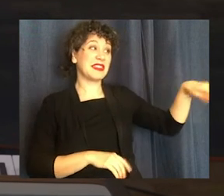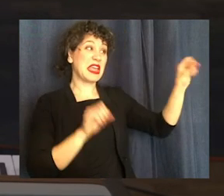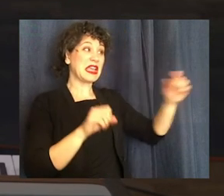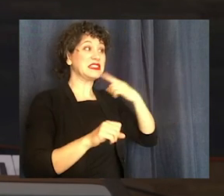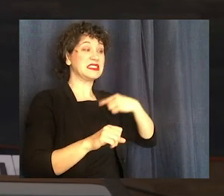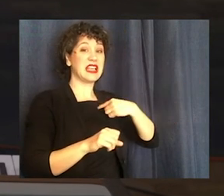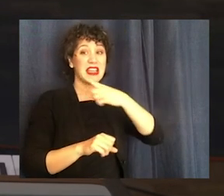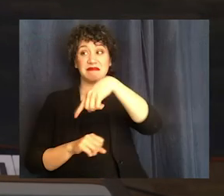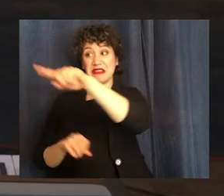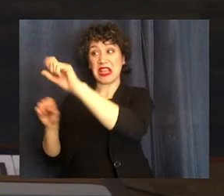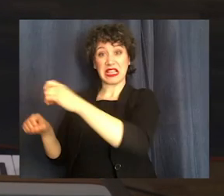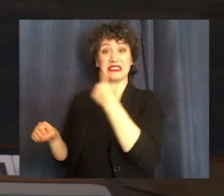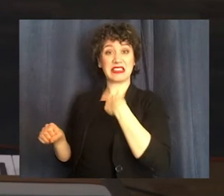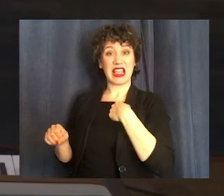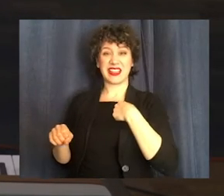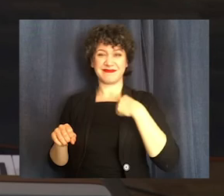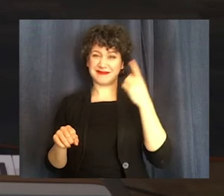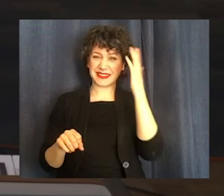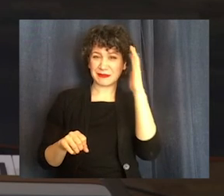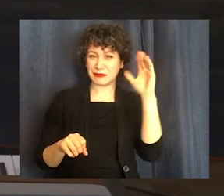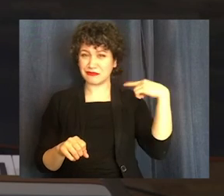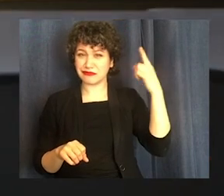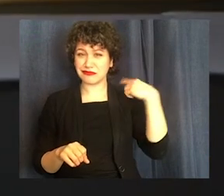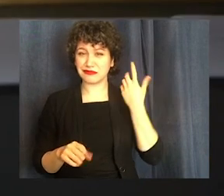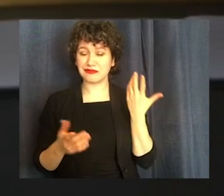They can say I've lost my mind.